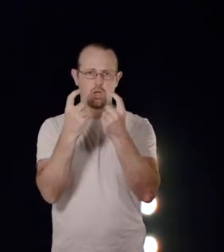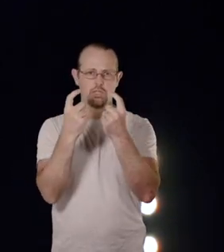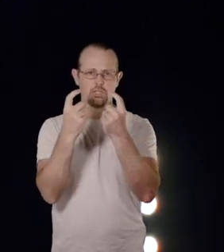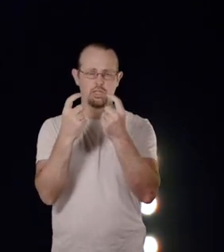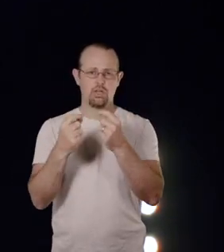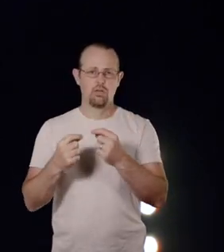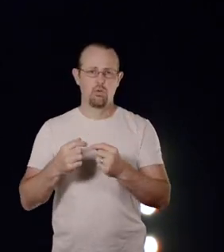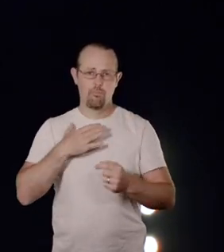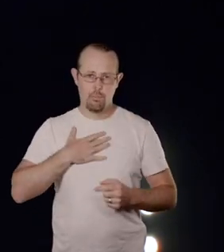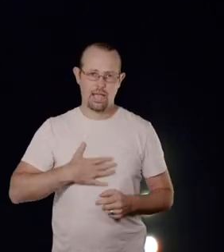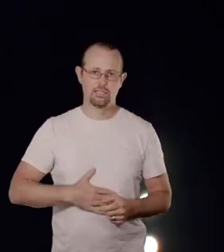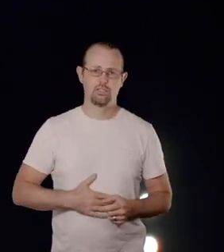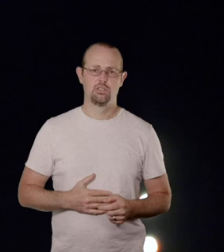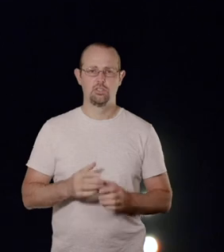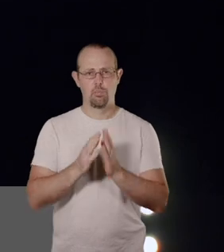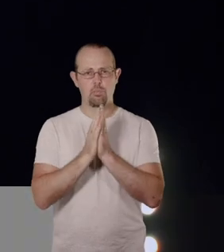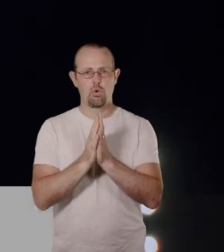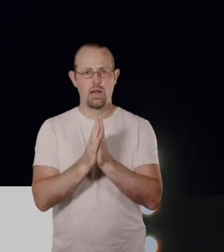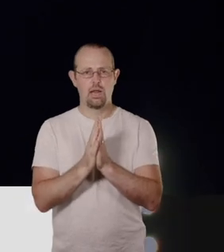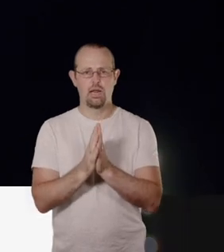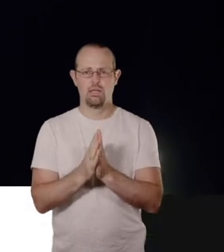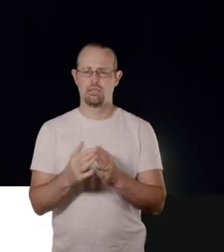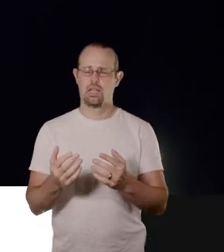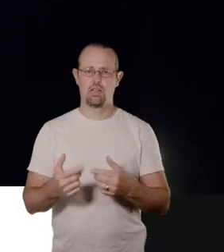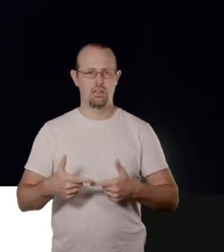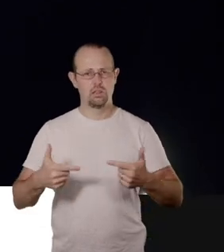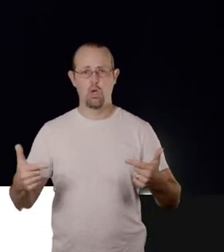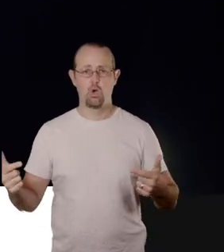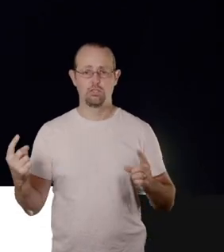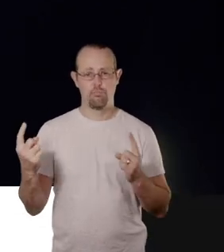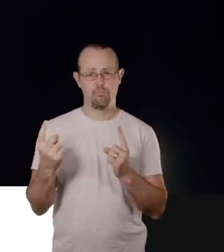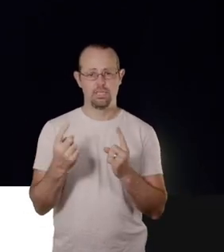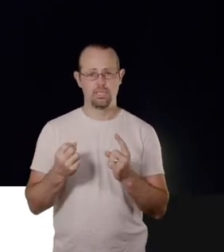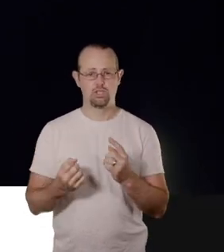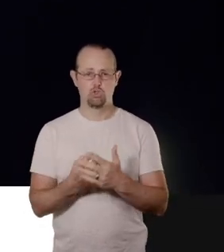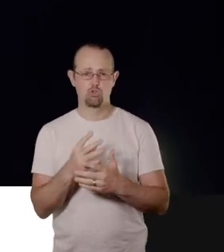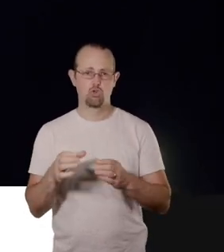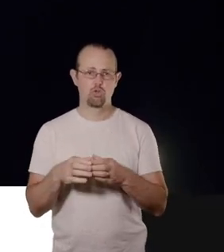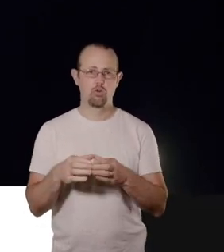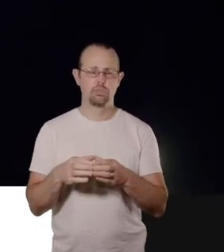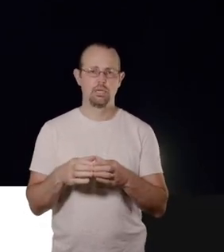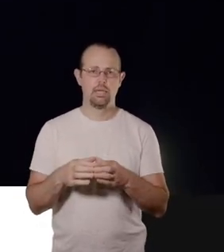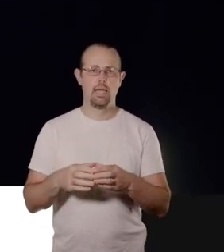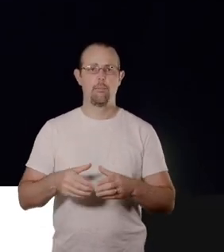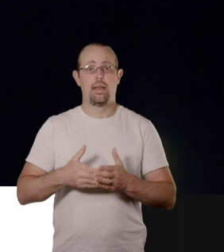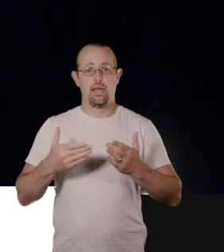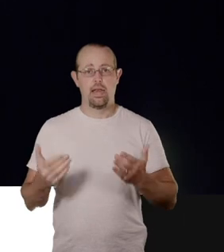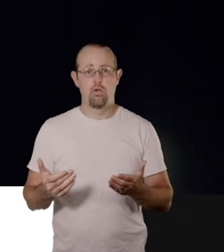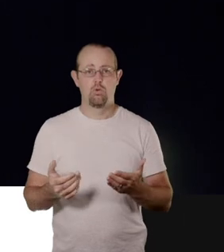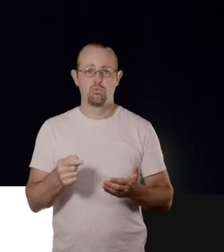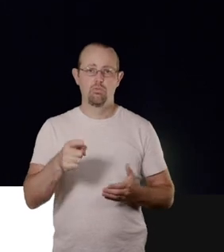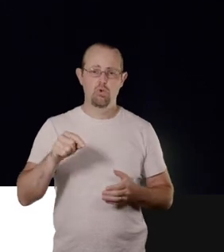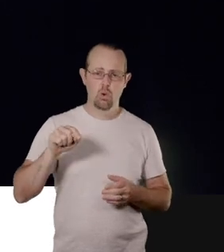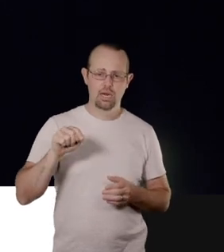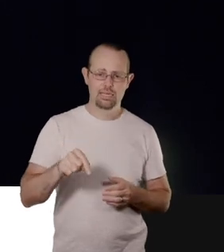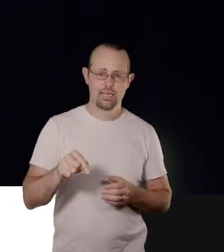to pray. We've loads of different meetings, the growth groups where you can talk. But right now, if you'll click on that button and